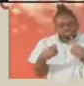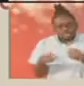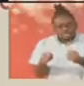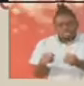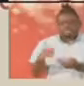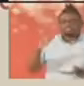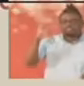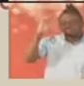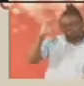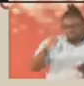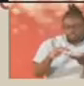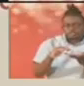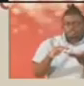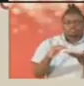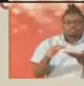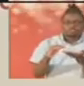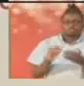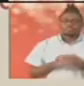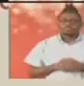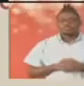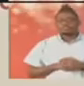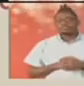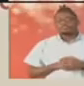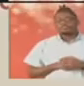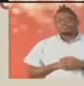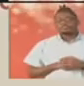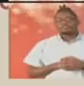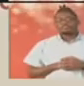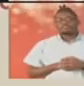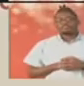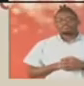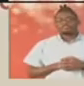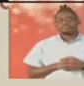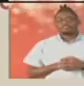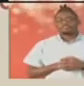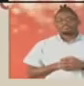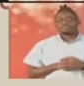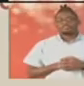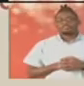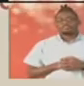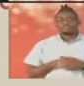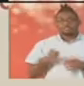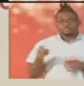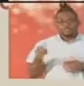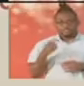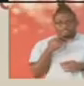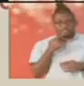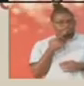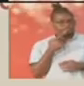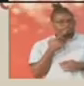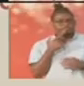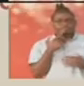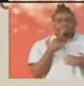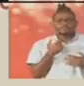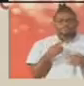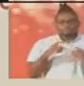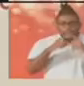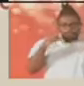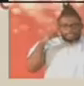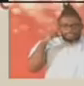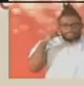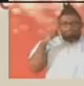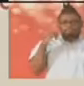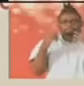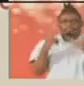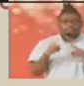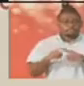them continue to rise. So in as much as I've identified that mask wearing seemed to be the issue, I will take a moment